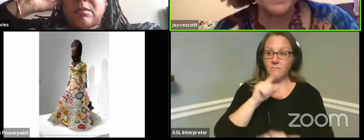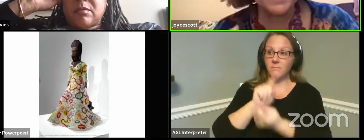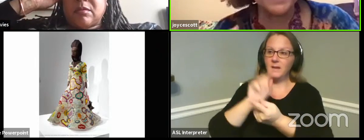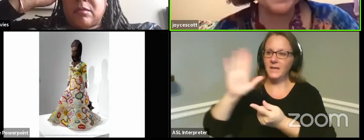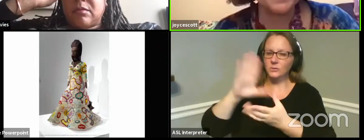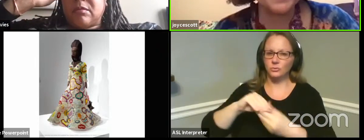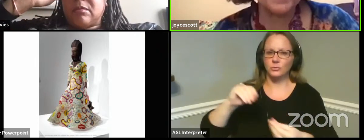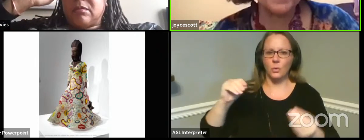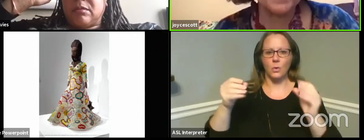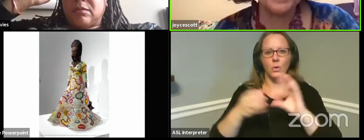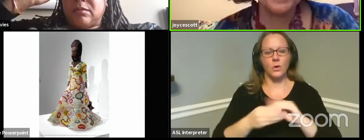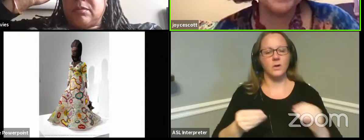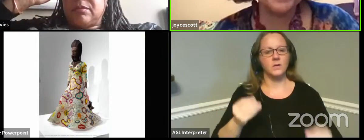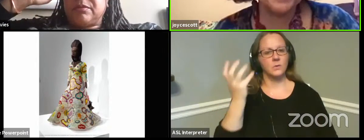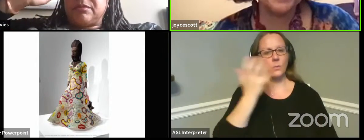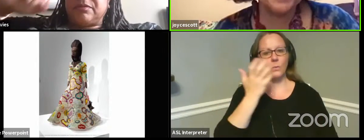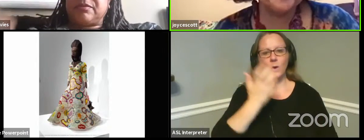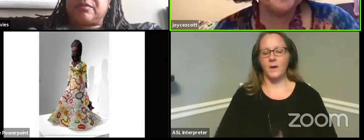Next.